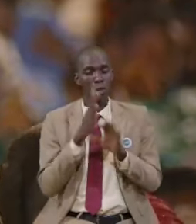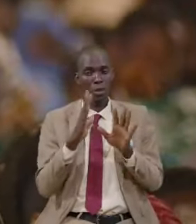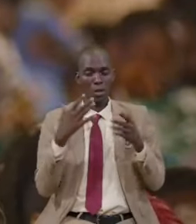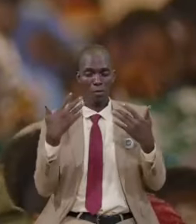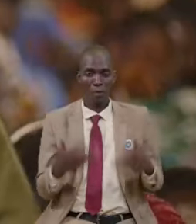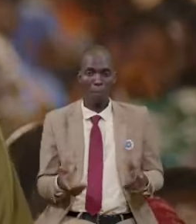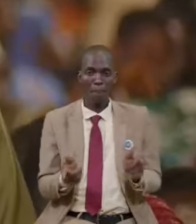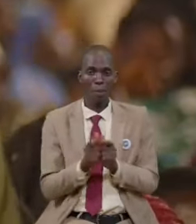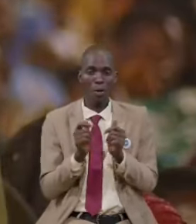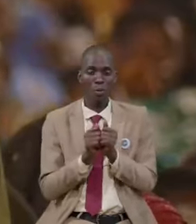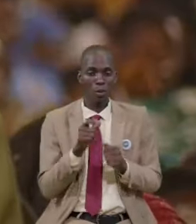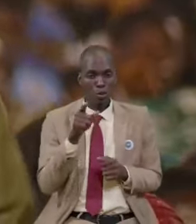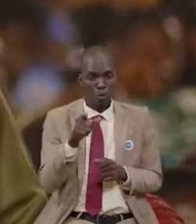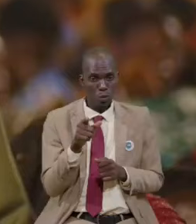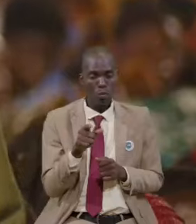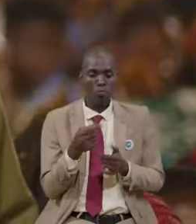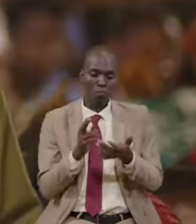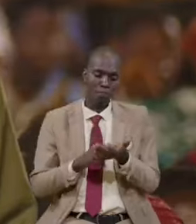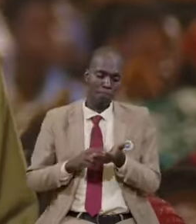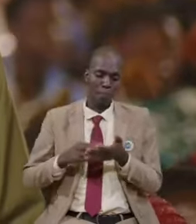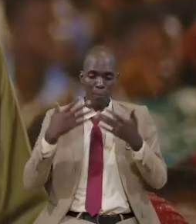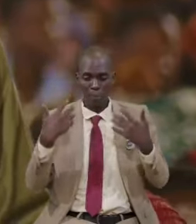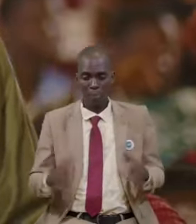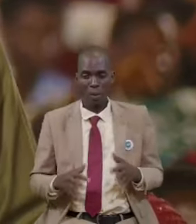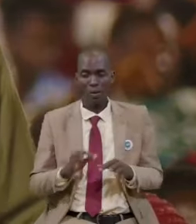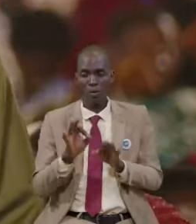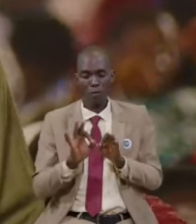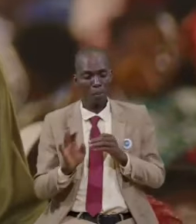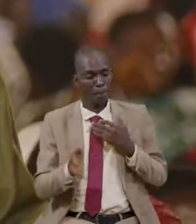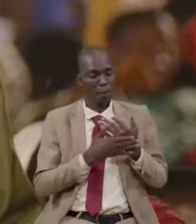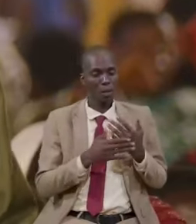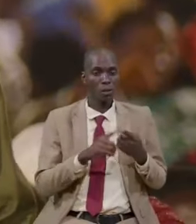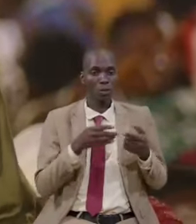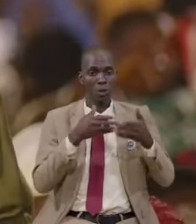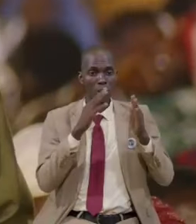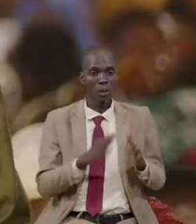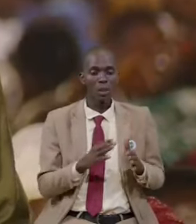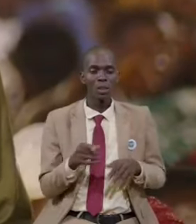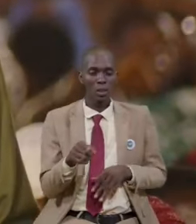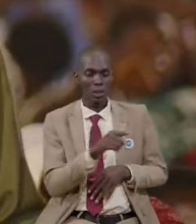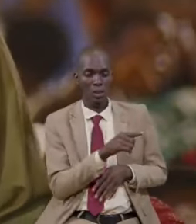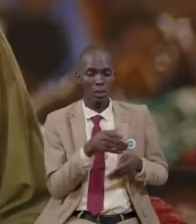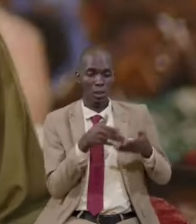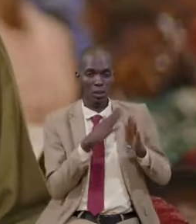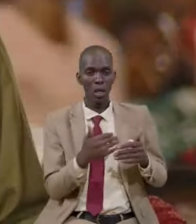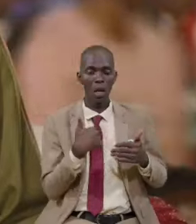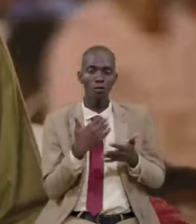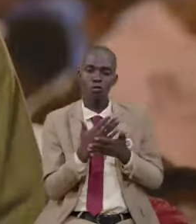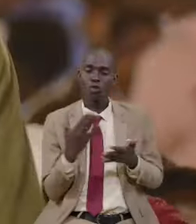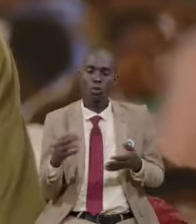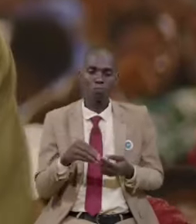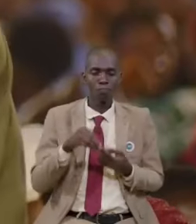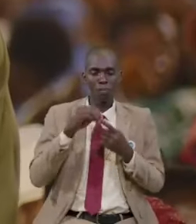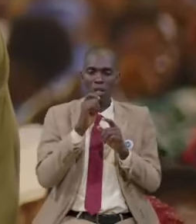pastor's package, the Converse package, to you, containing pastor's letter that will help you